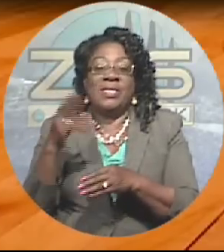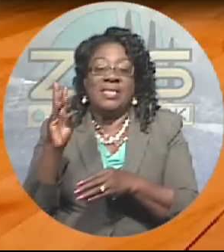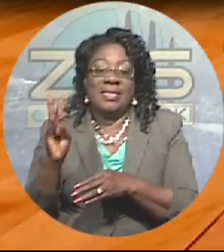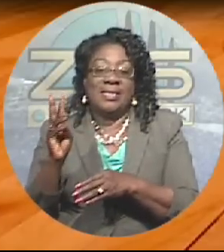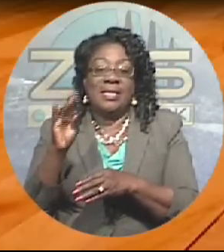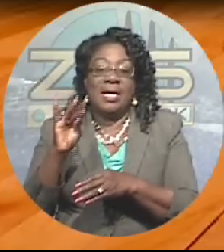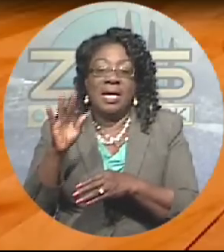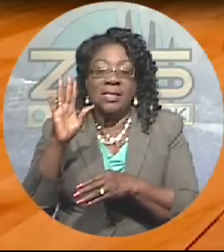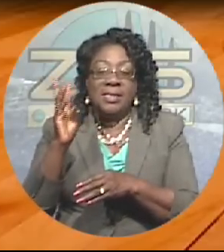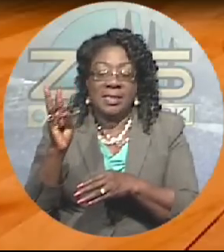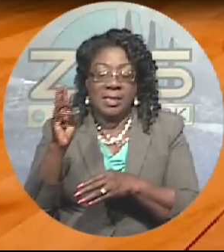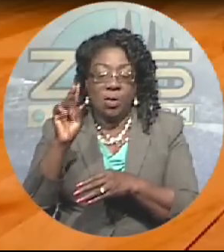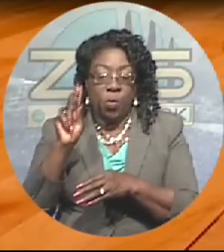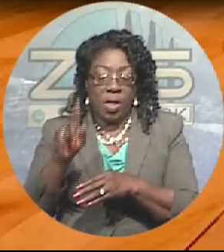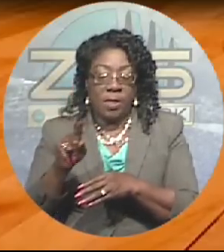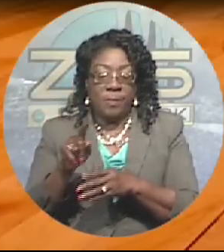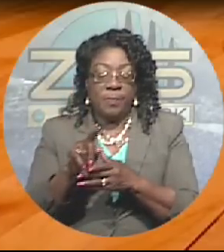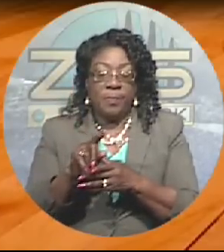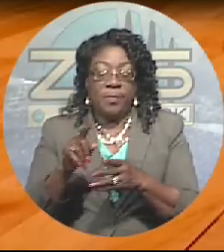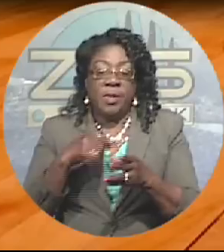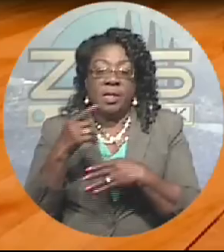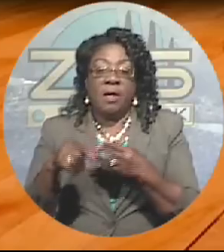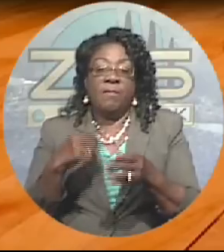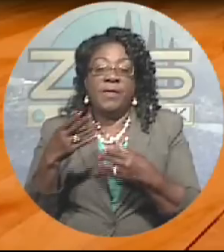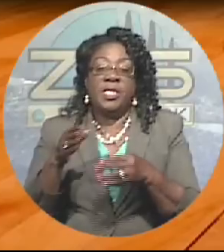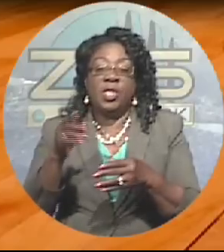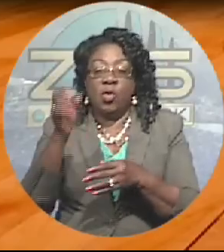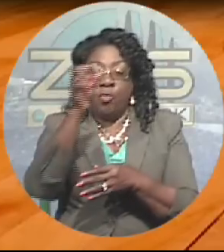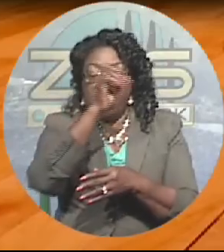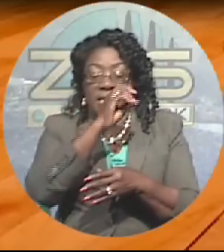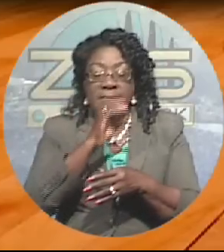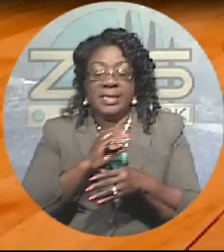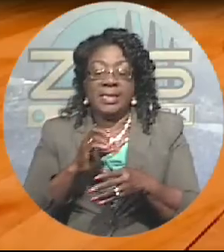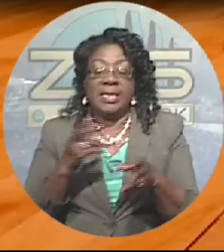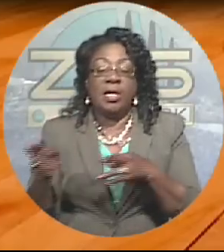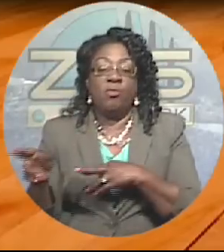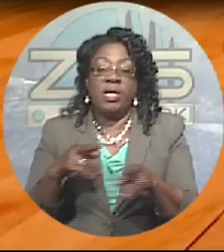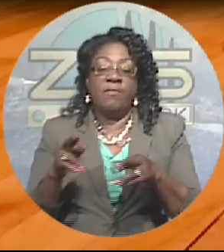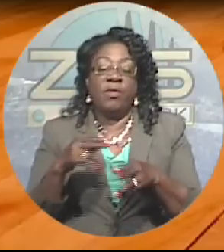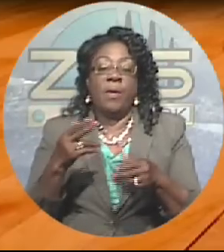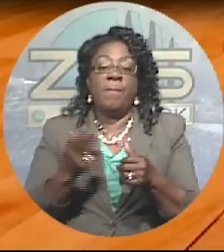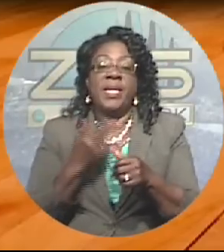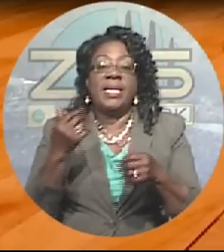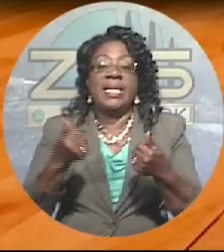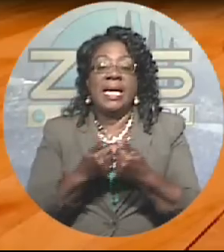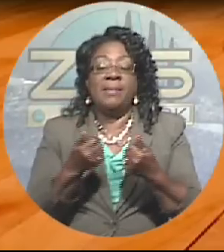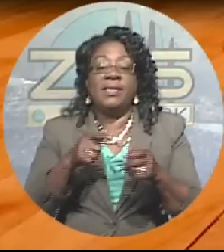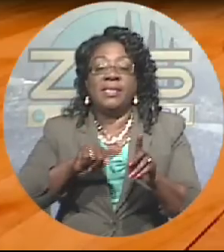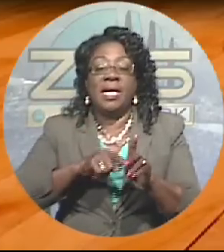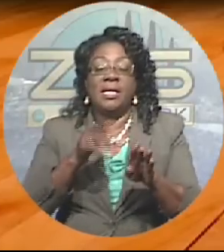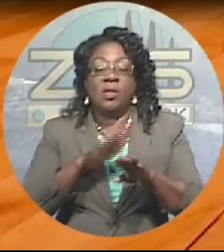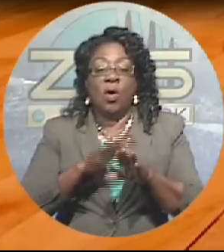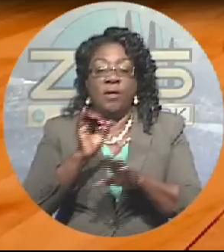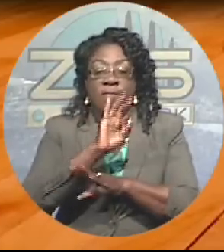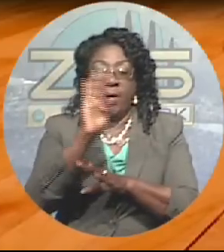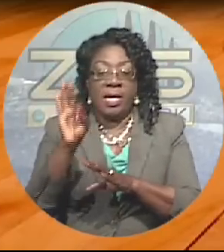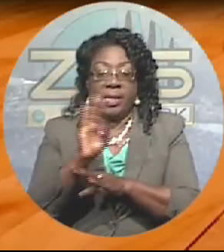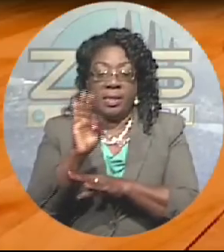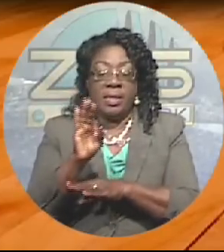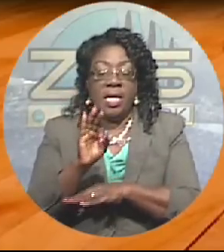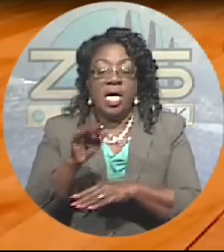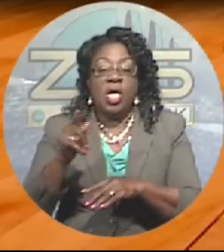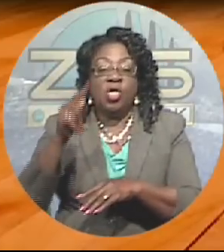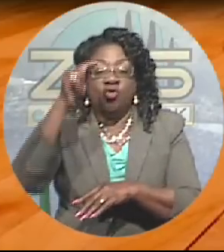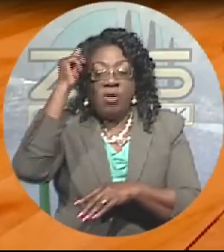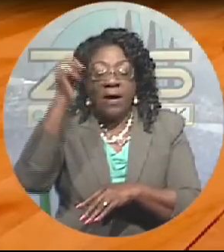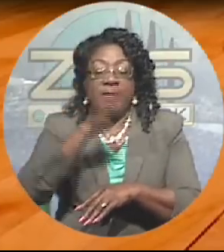69-61. Higgs and the Longhorns have now finished the regular season and get ready for the Big 12 tournament, which starts on Friday. Meantime,